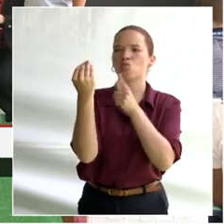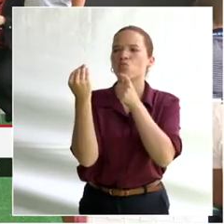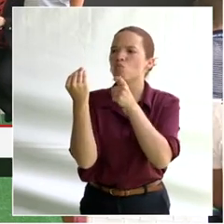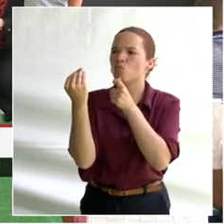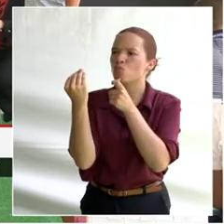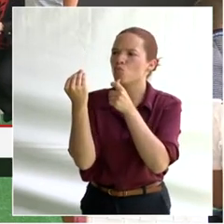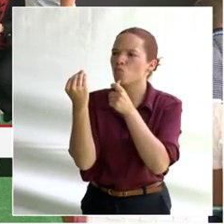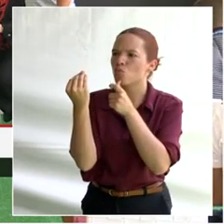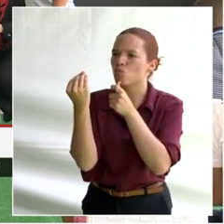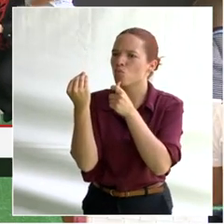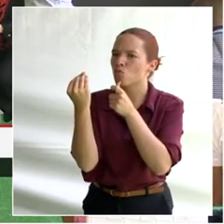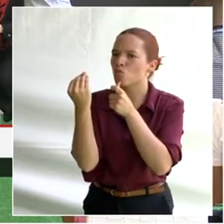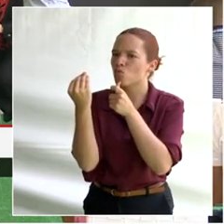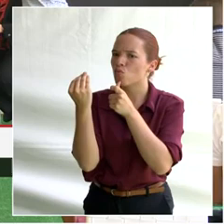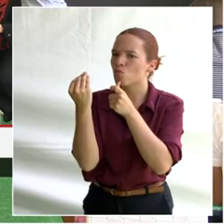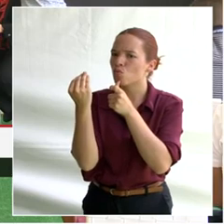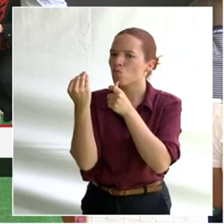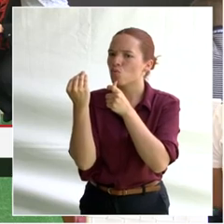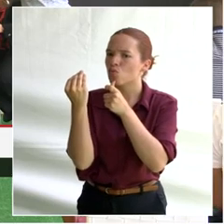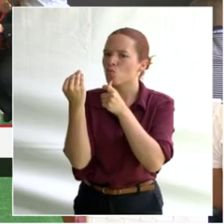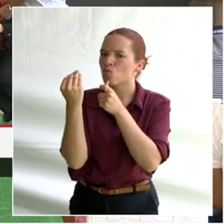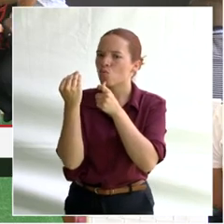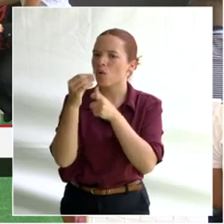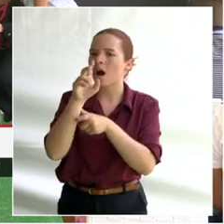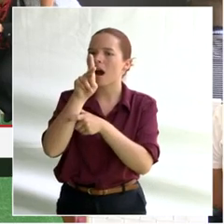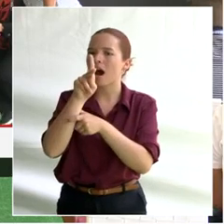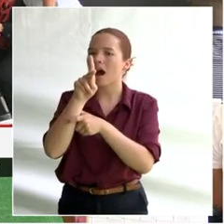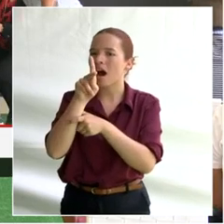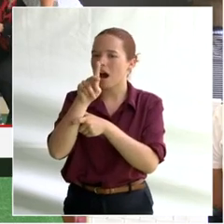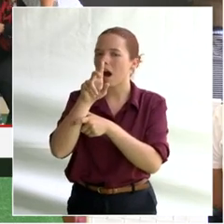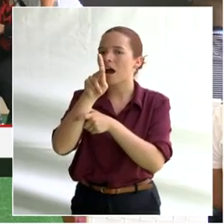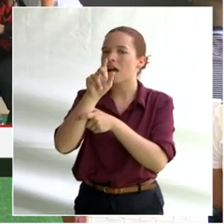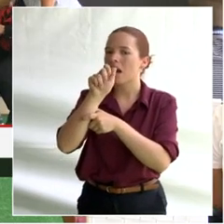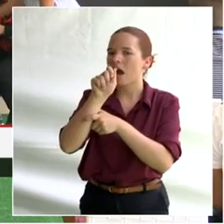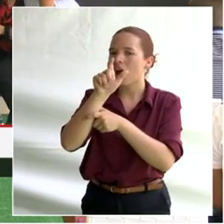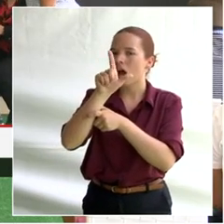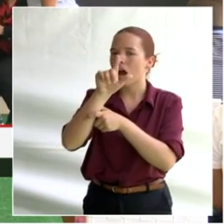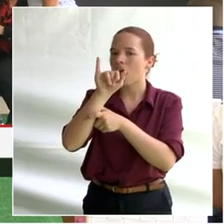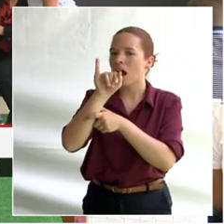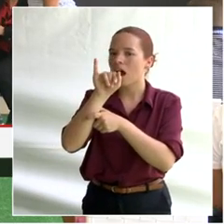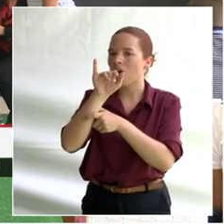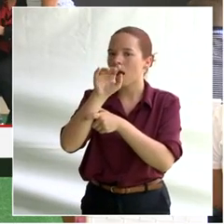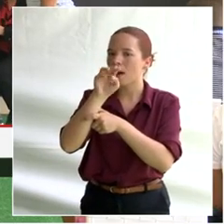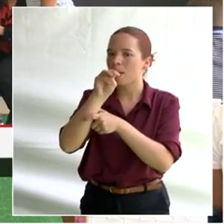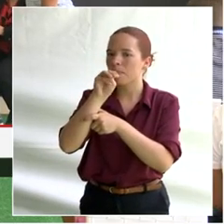Kalinina. Let Charlie do 2. Okay. Annalena Kalinina, thank you.